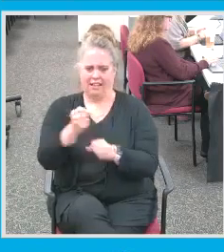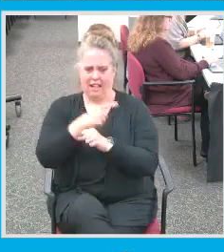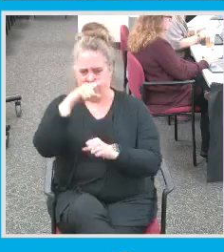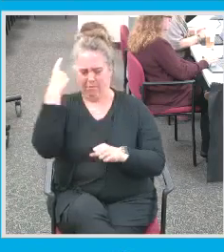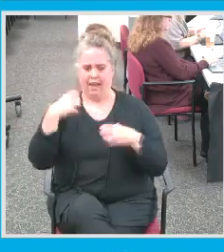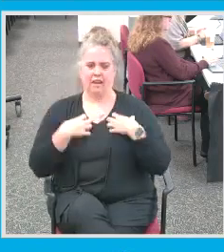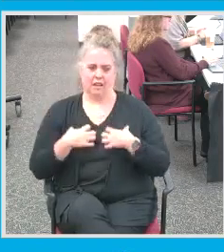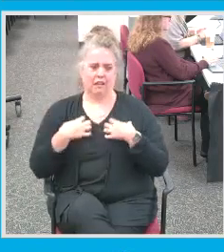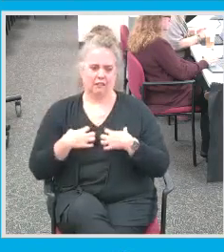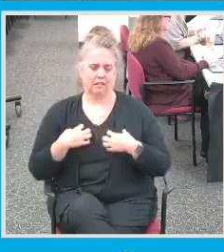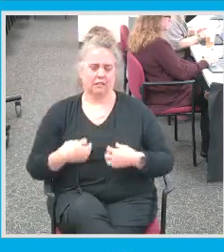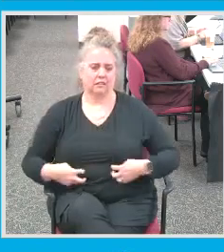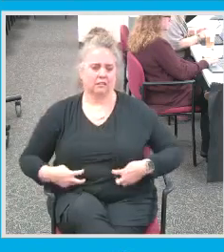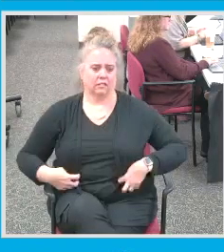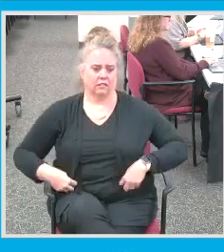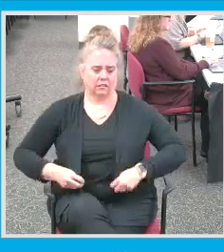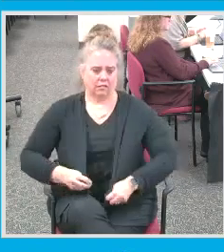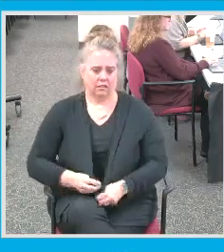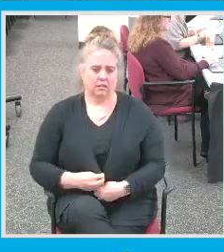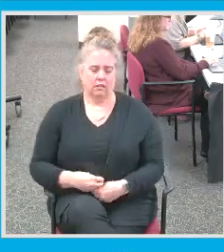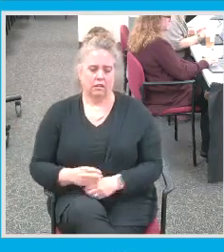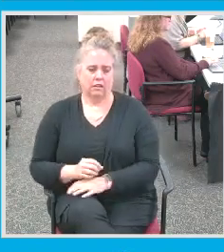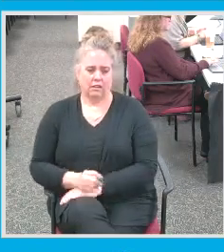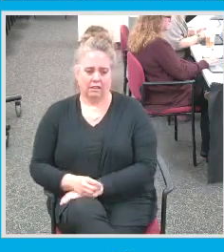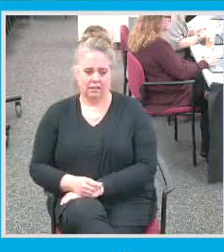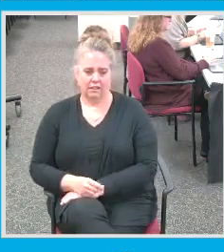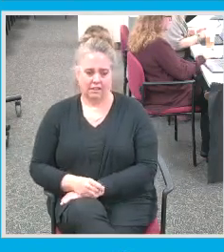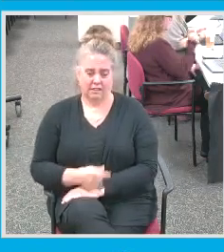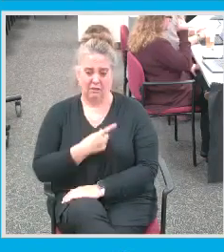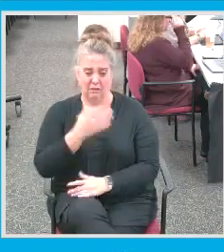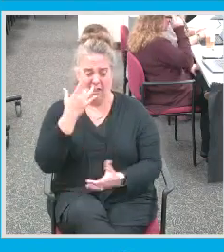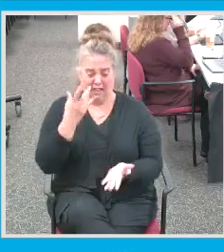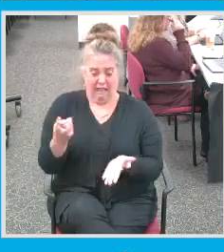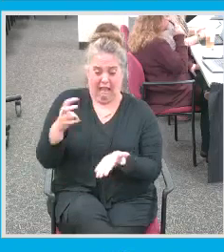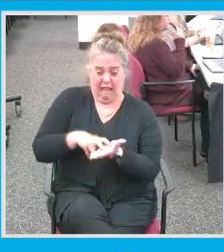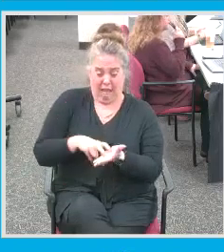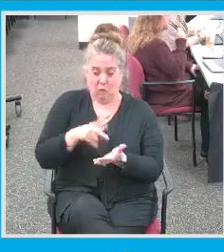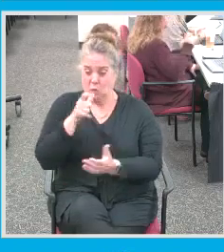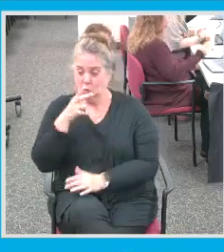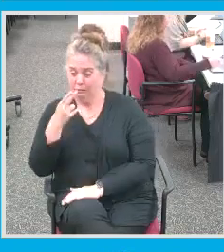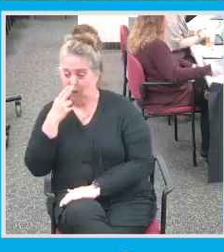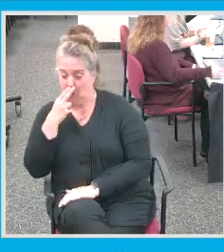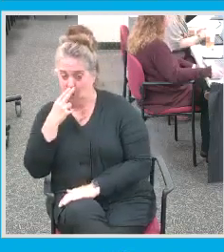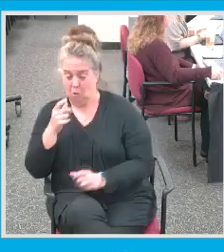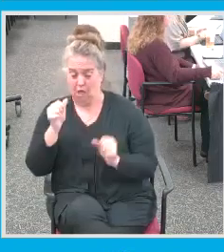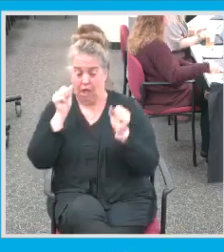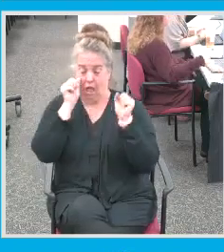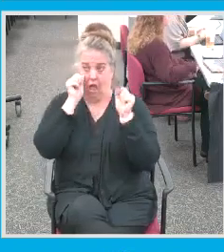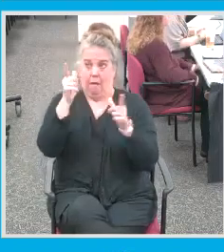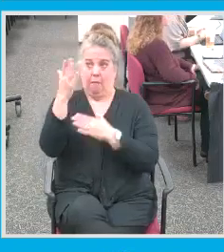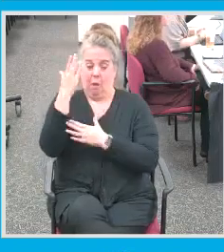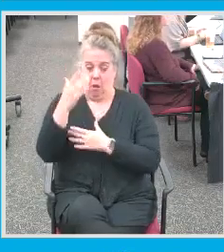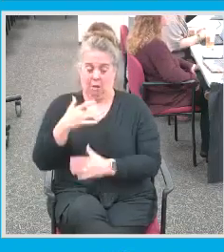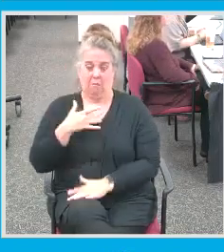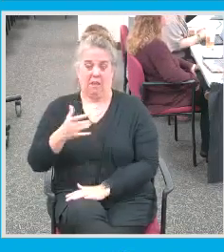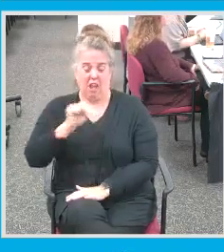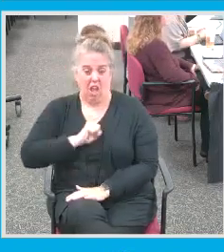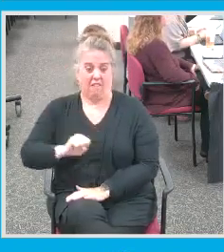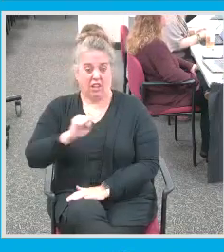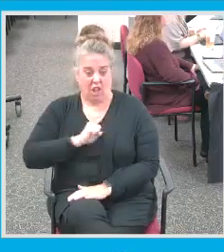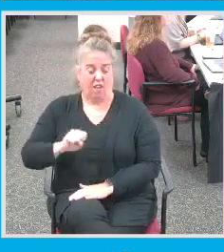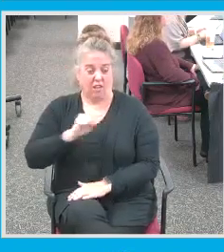cough because their body's trying to get rid of all that gunk that's in their lungs. And so thank you for what you're doing and for having